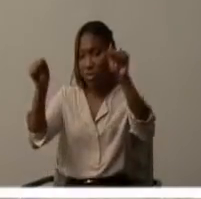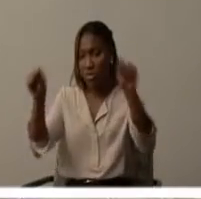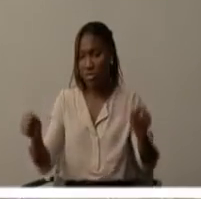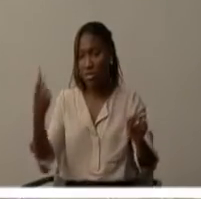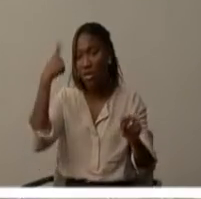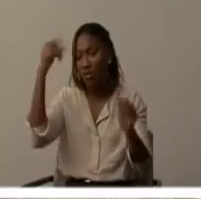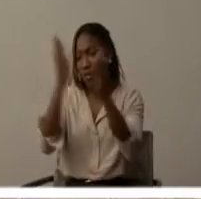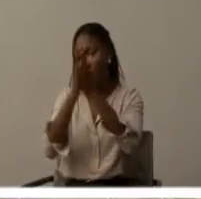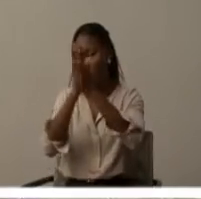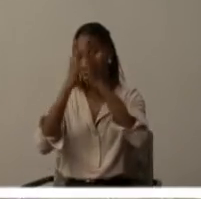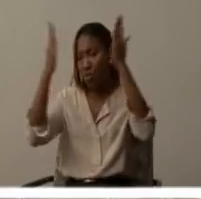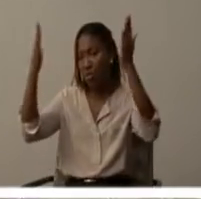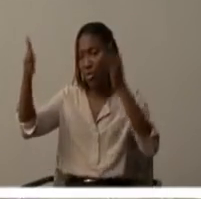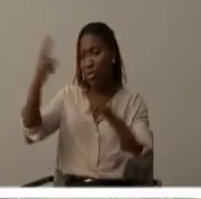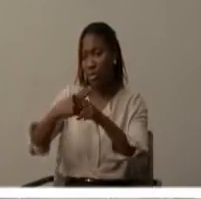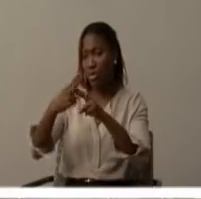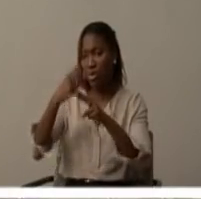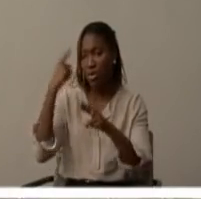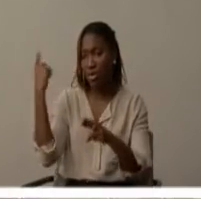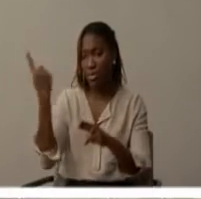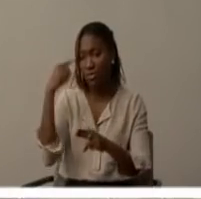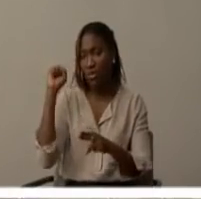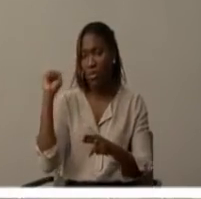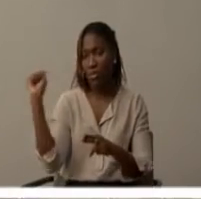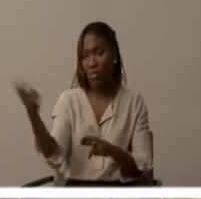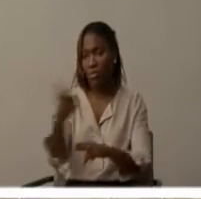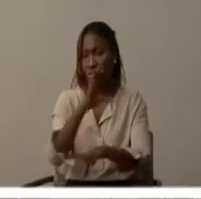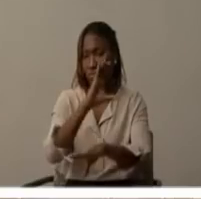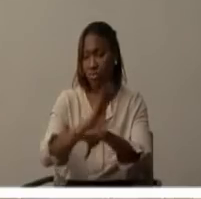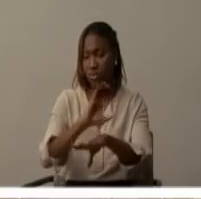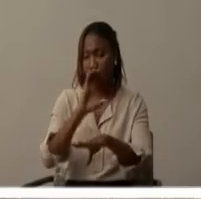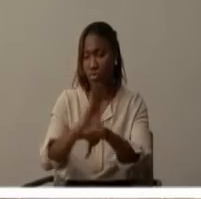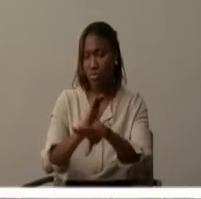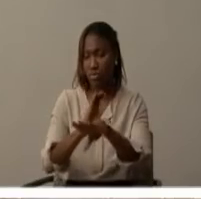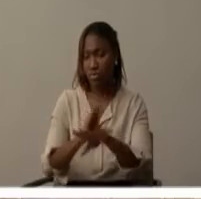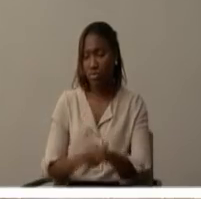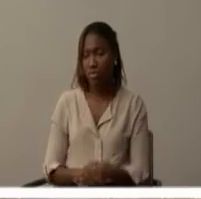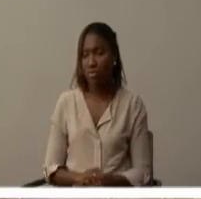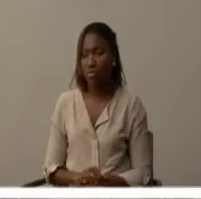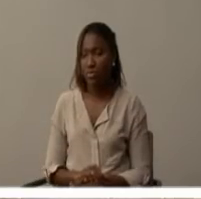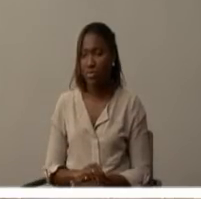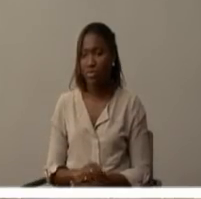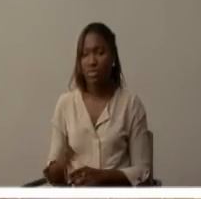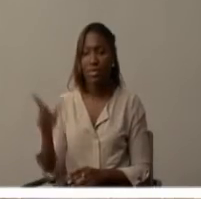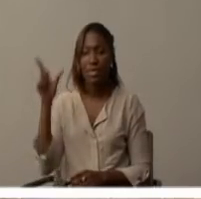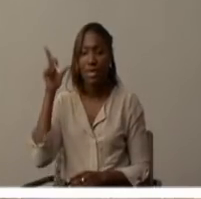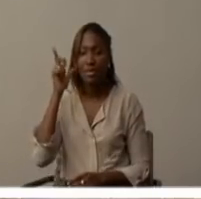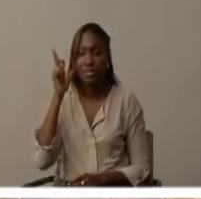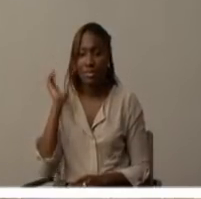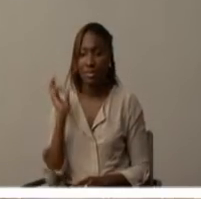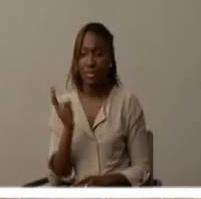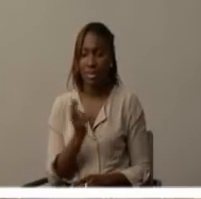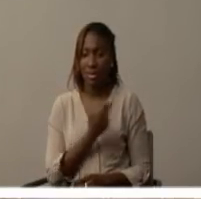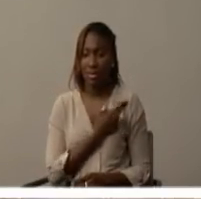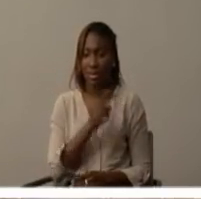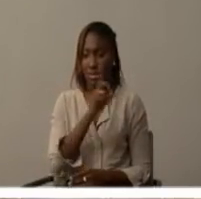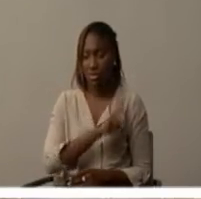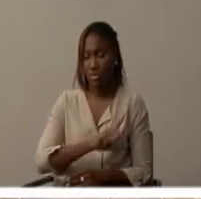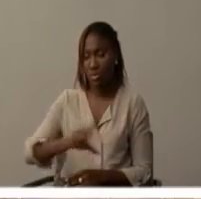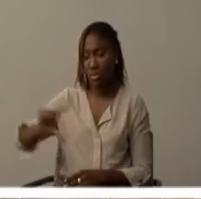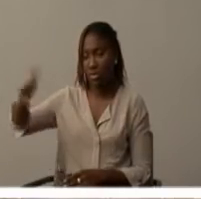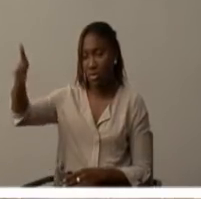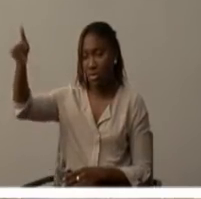and the glory of his name, for our good and the good of all his holy church. Hear us, Almighty God,